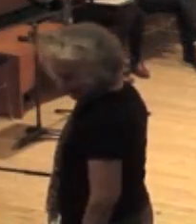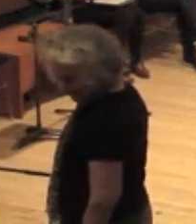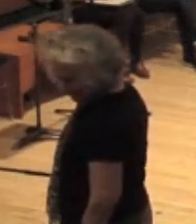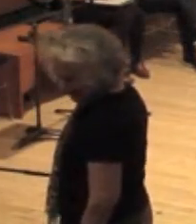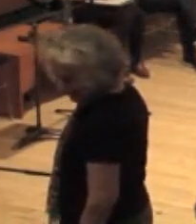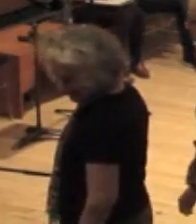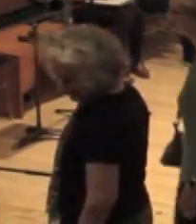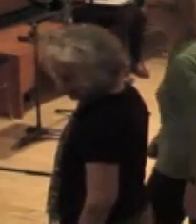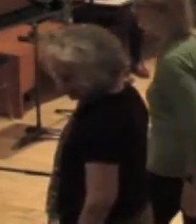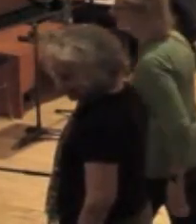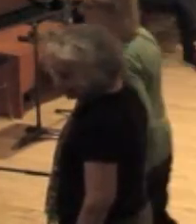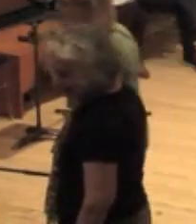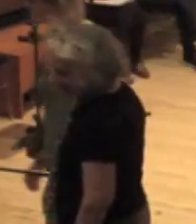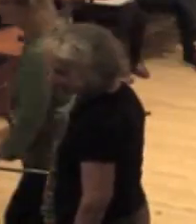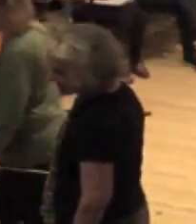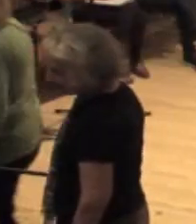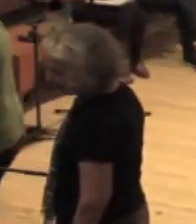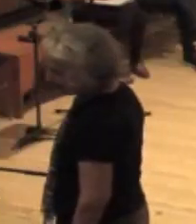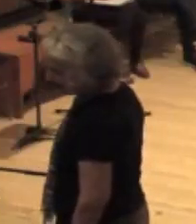e